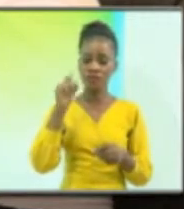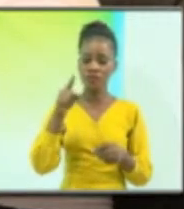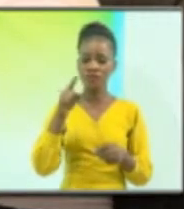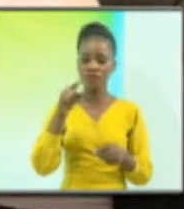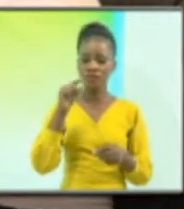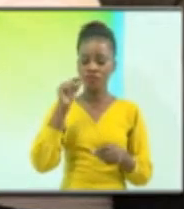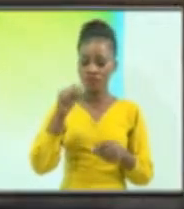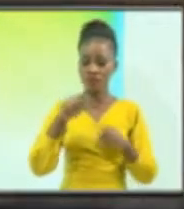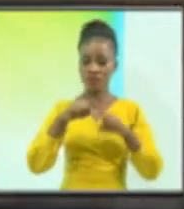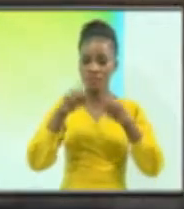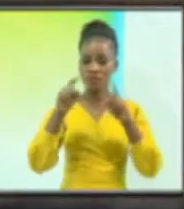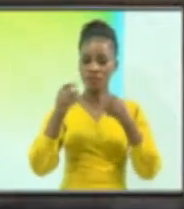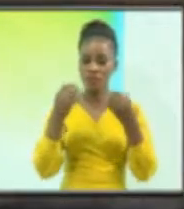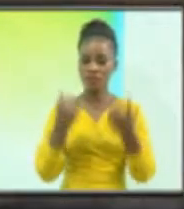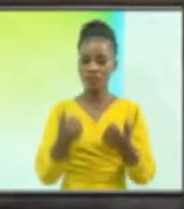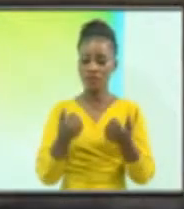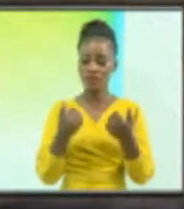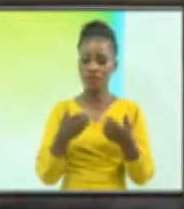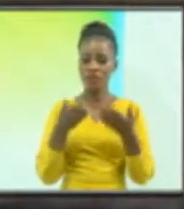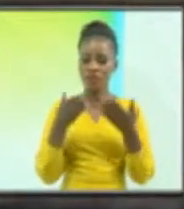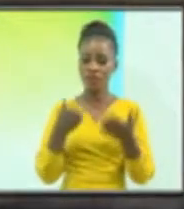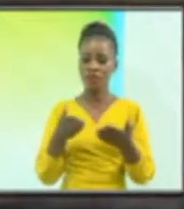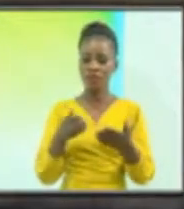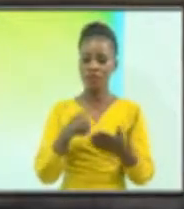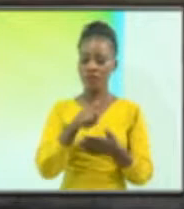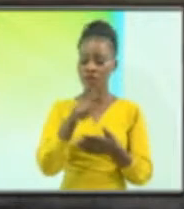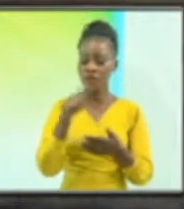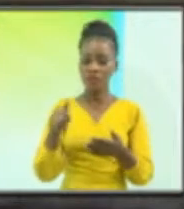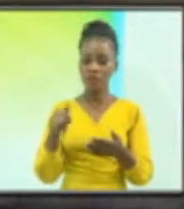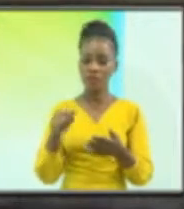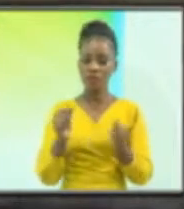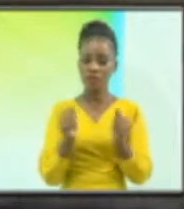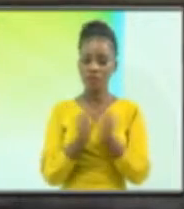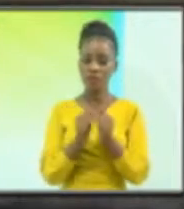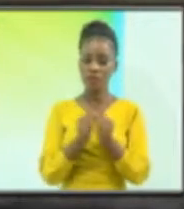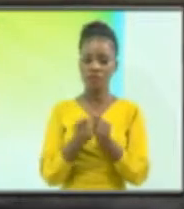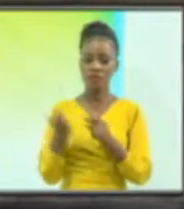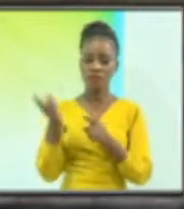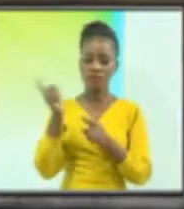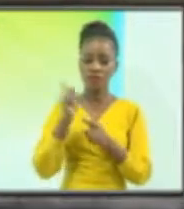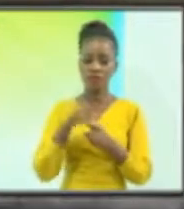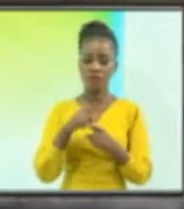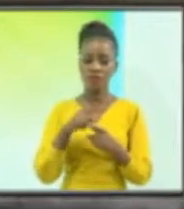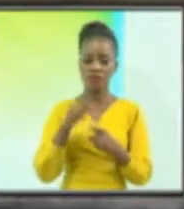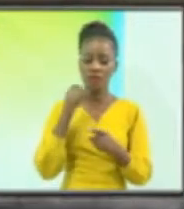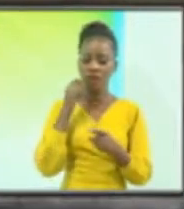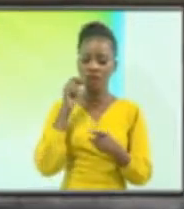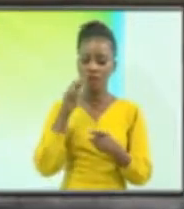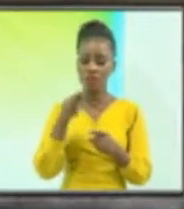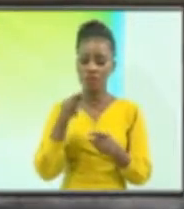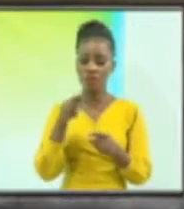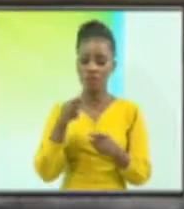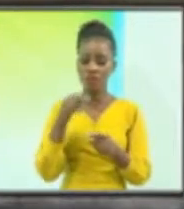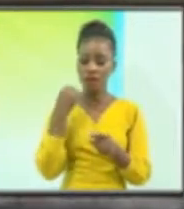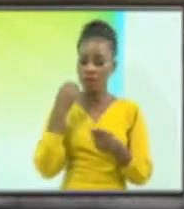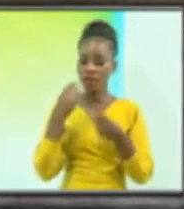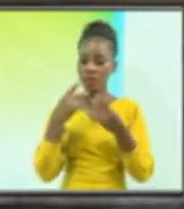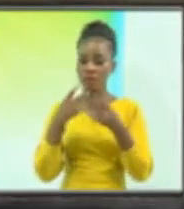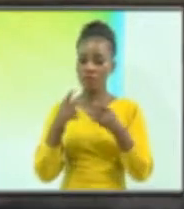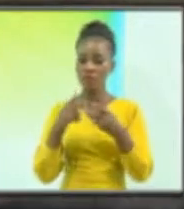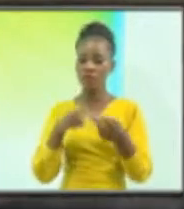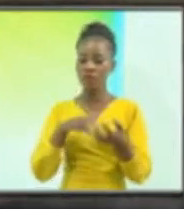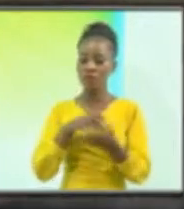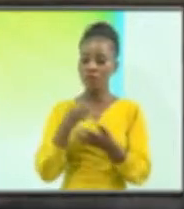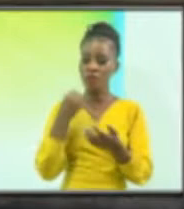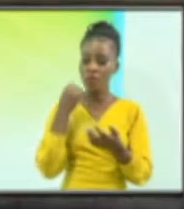of passports. Now, there's another one. I don't have a copy here. This one is very temporary. It is called